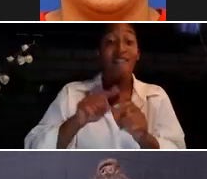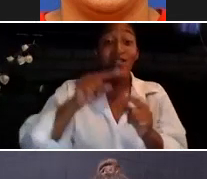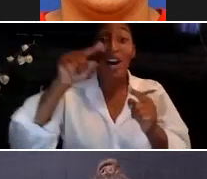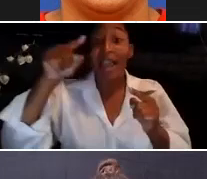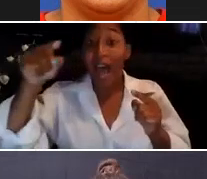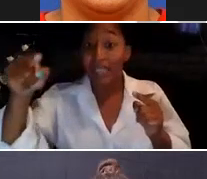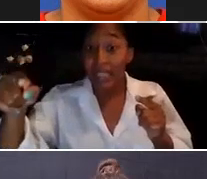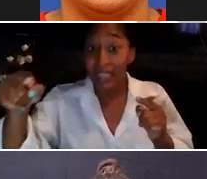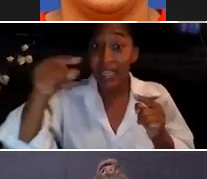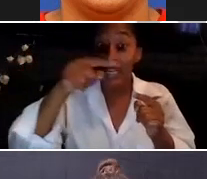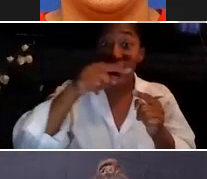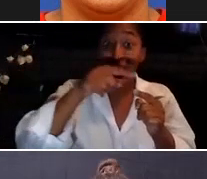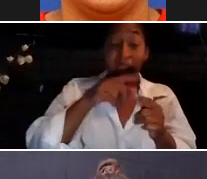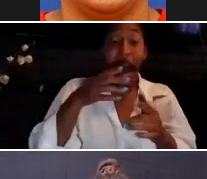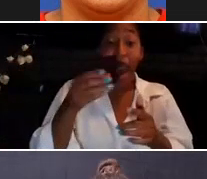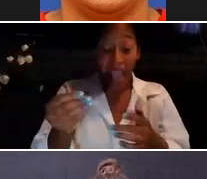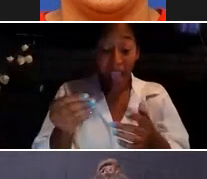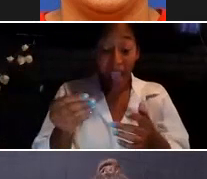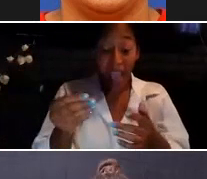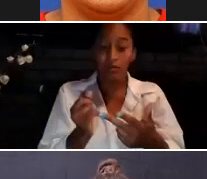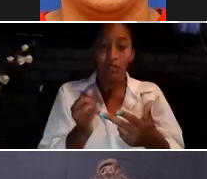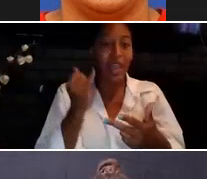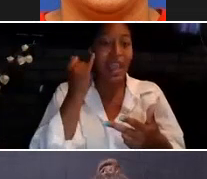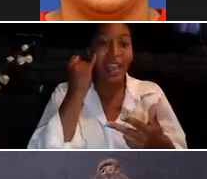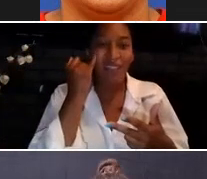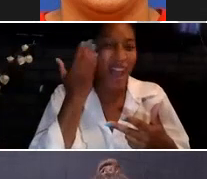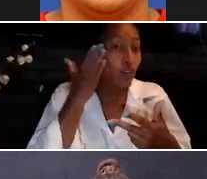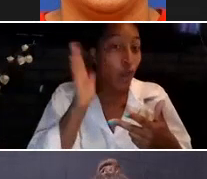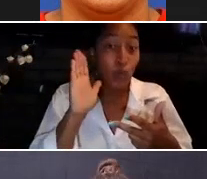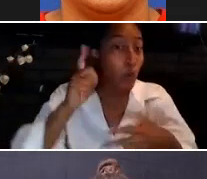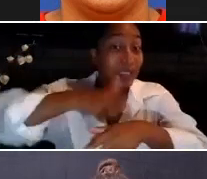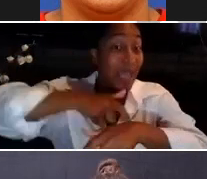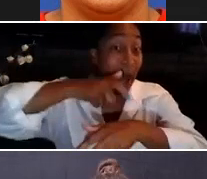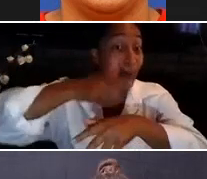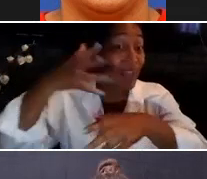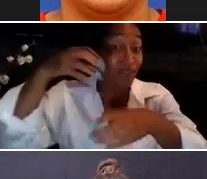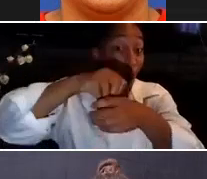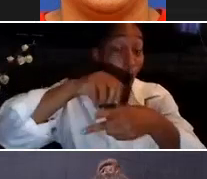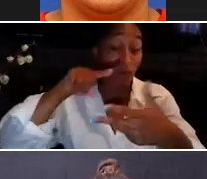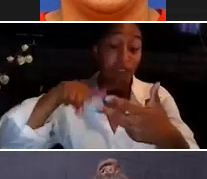involved. But let me translate that into free fall.